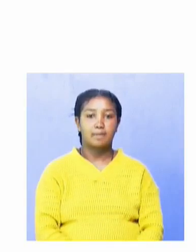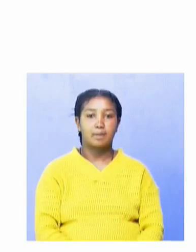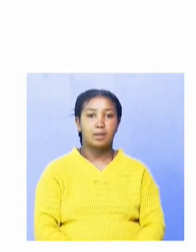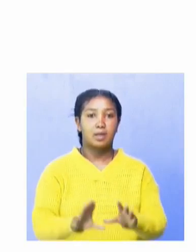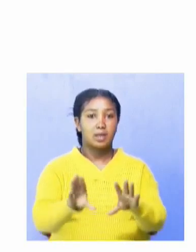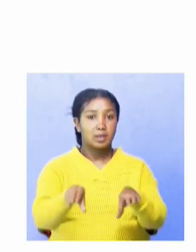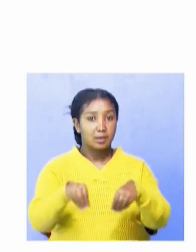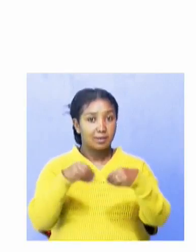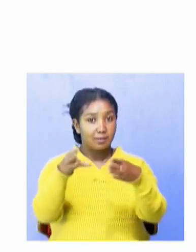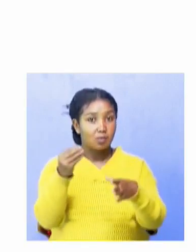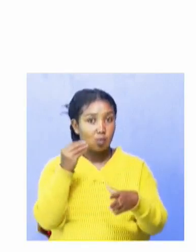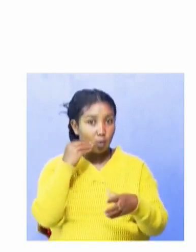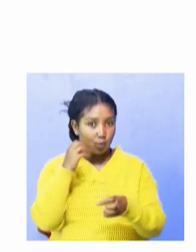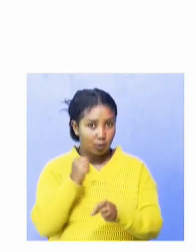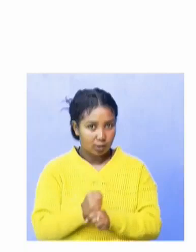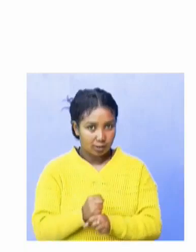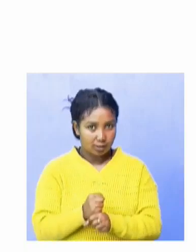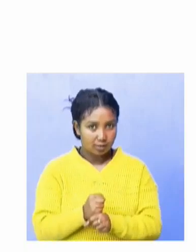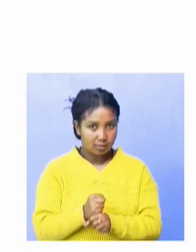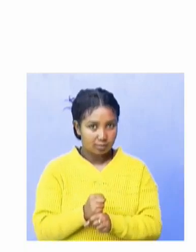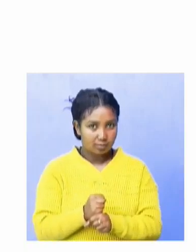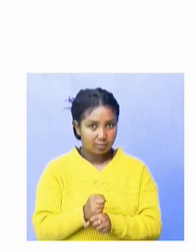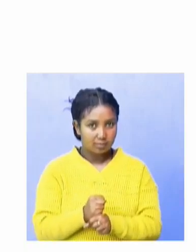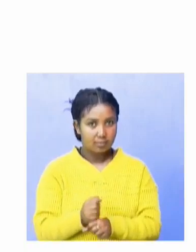give homework,